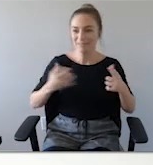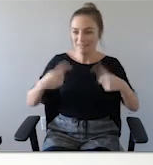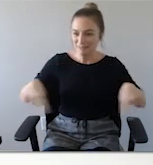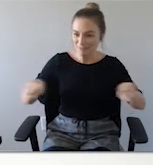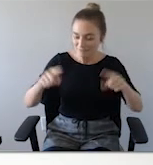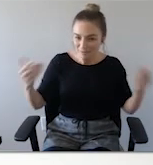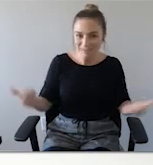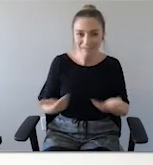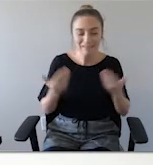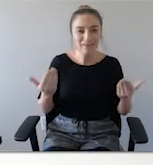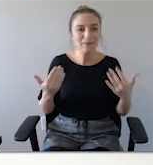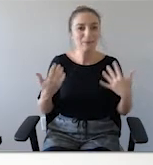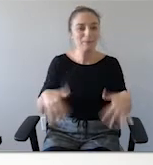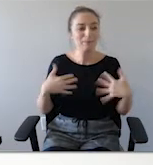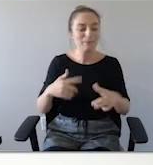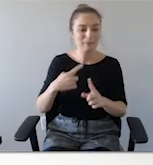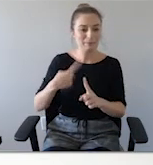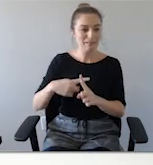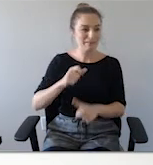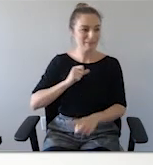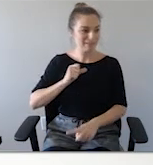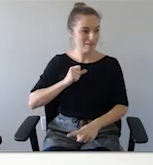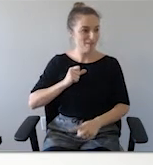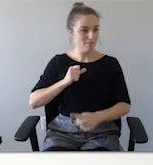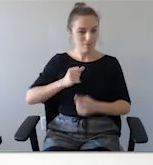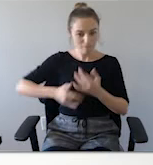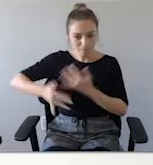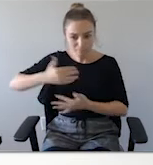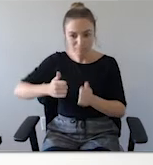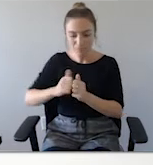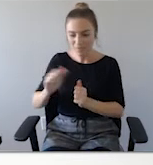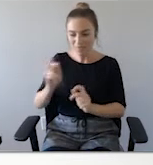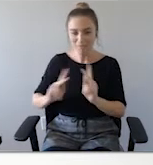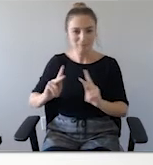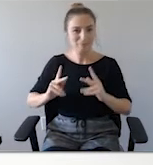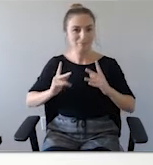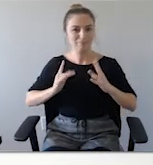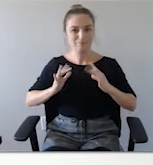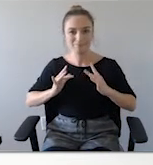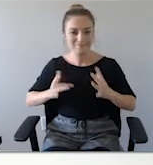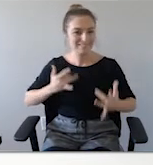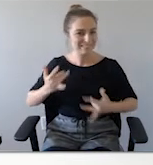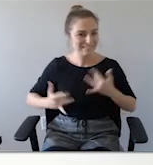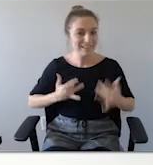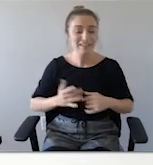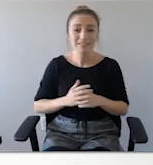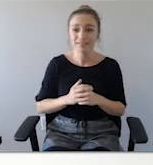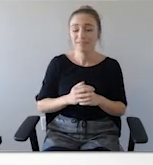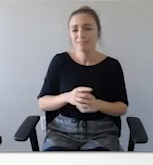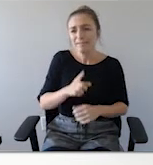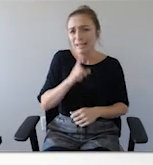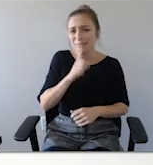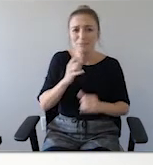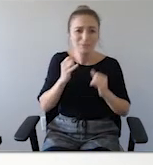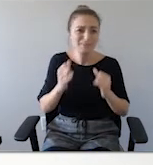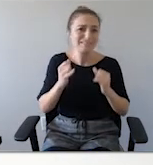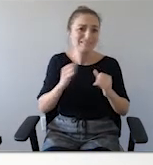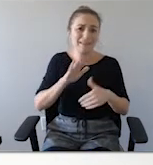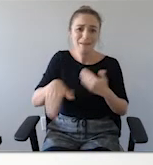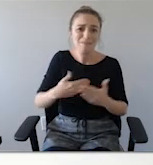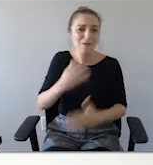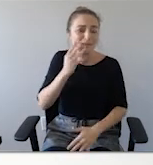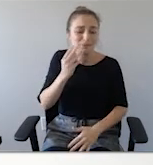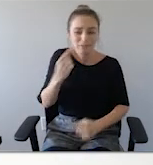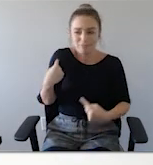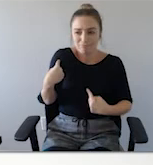to be with other humans. I'm sure many of you, we've done a year online with